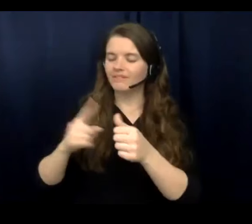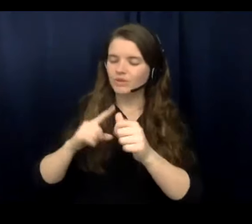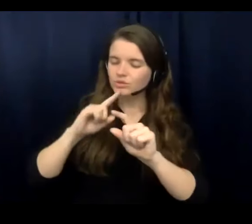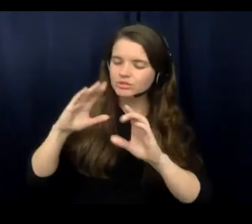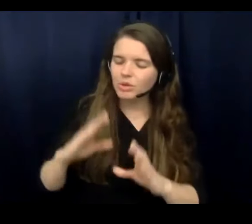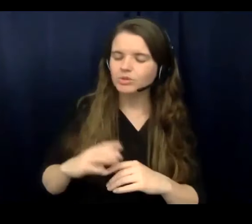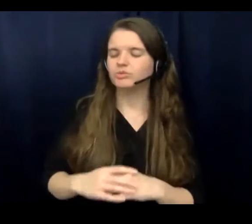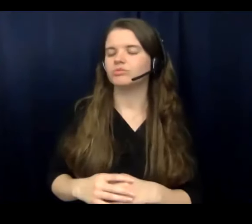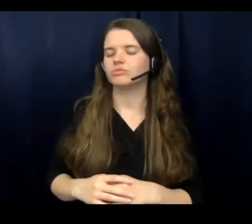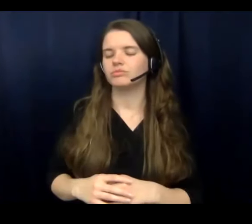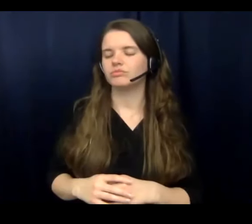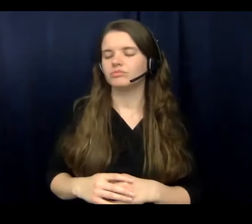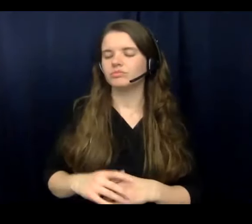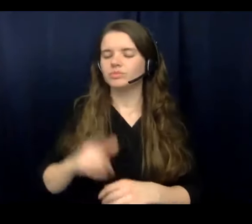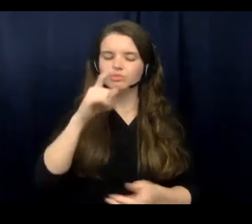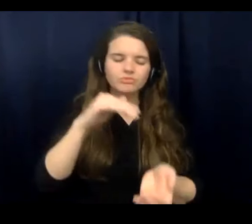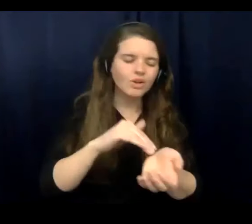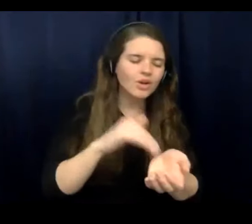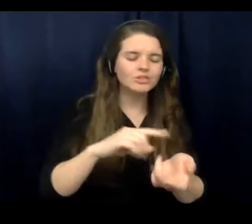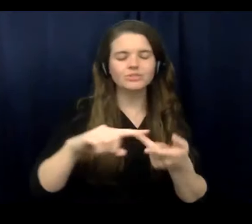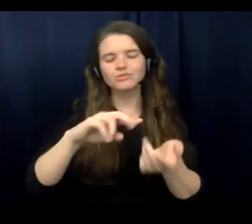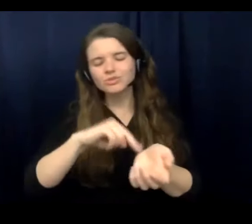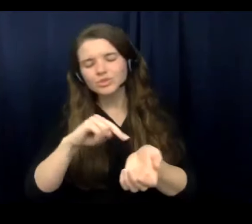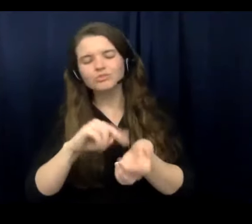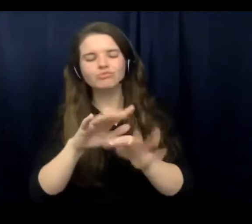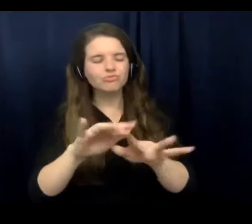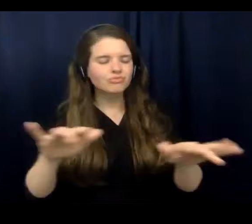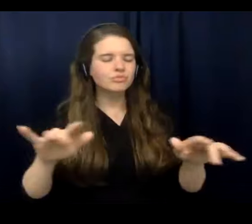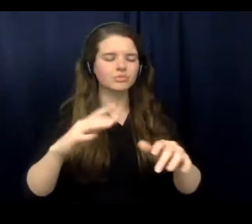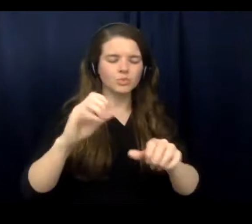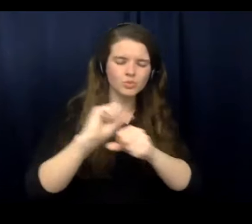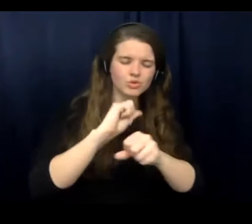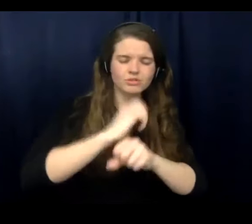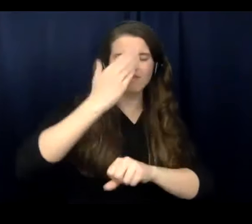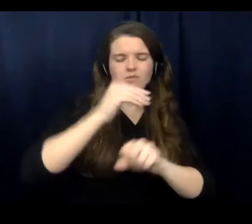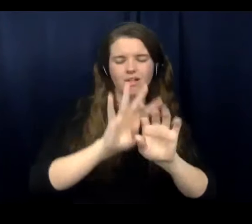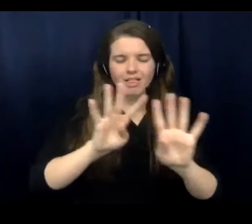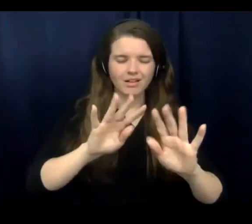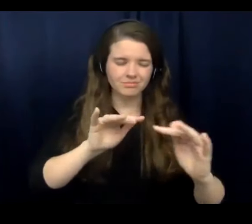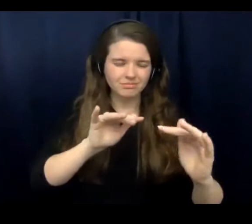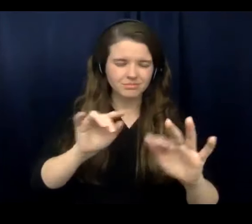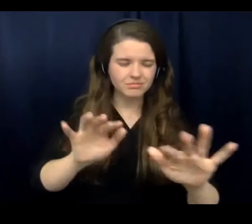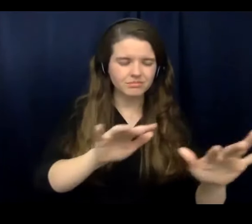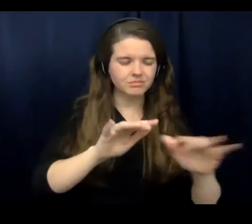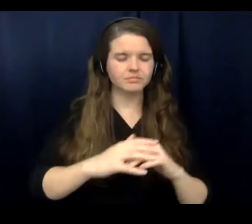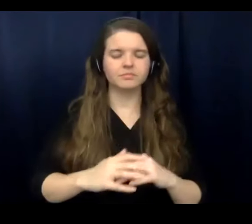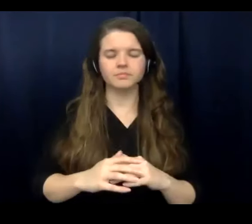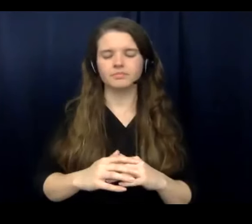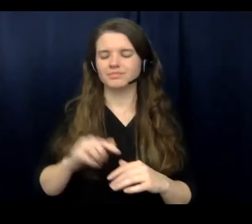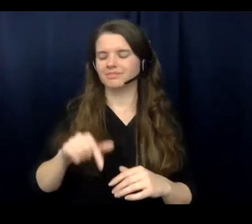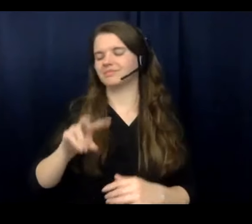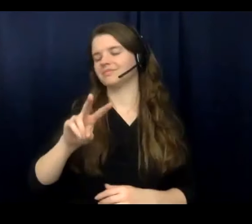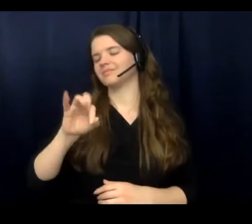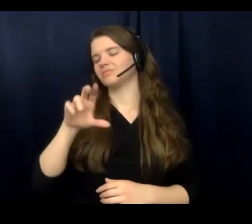God. For the physicians, nurses, and those, Lord God, on the front lines, Lord God, doing battle for this virus that has